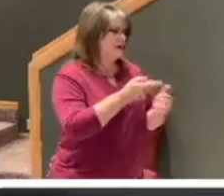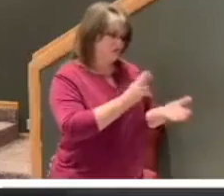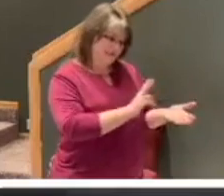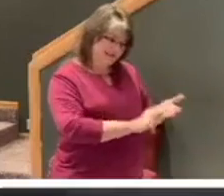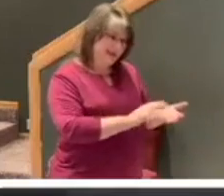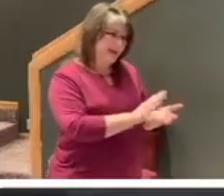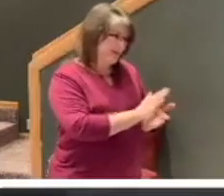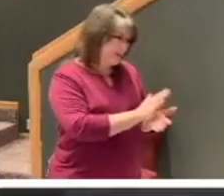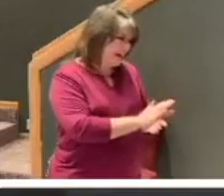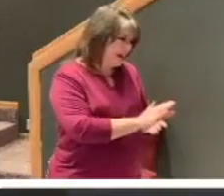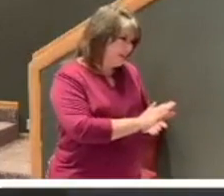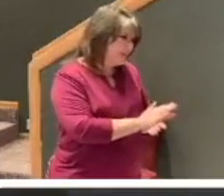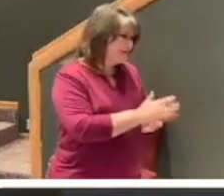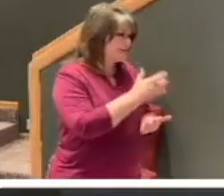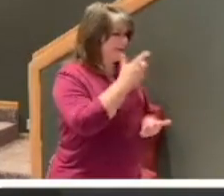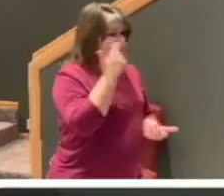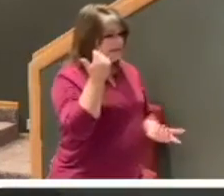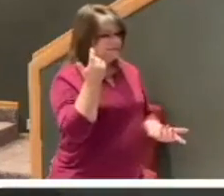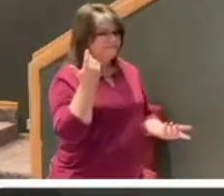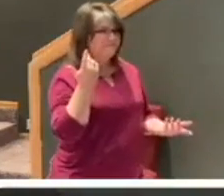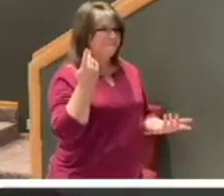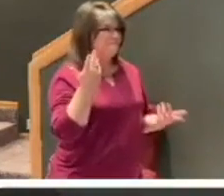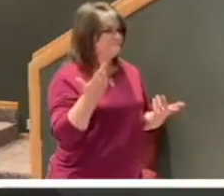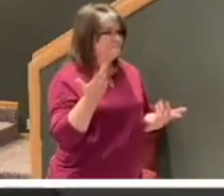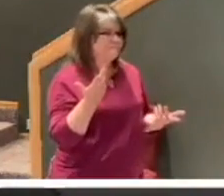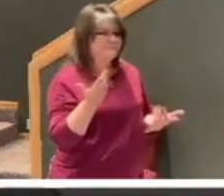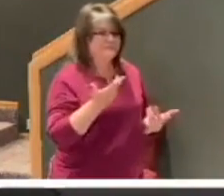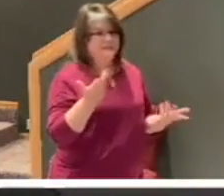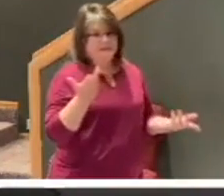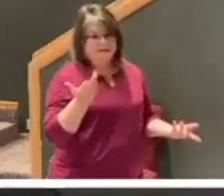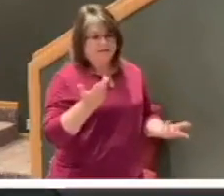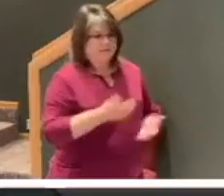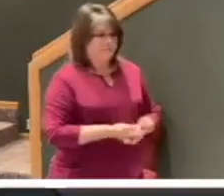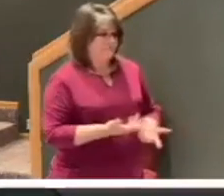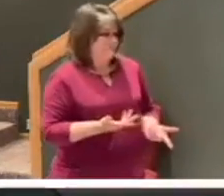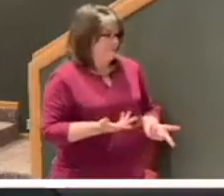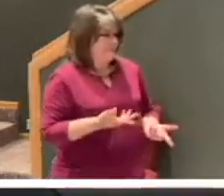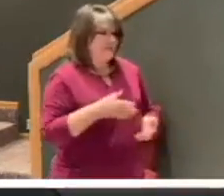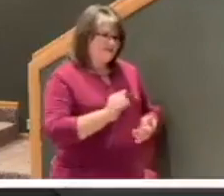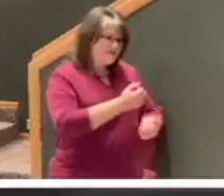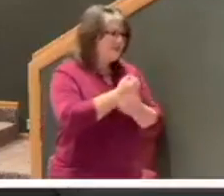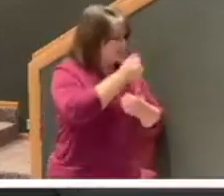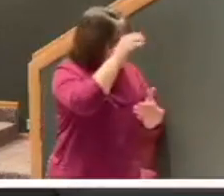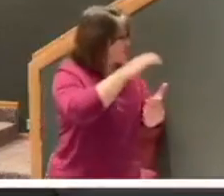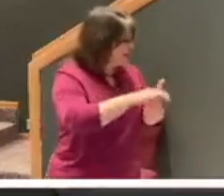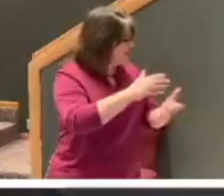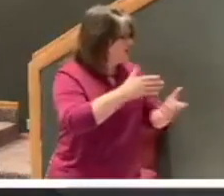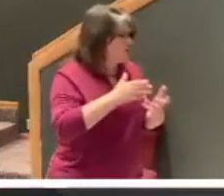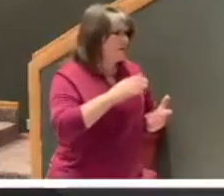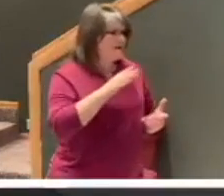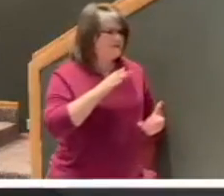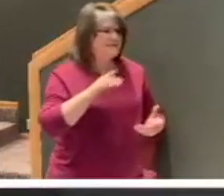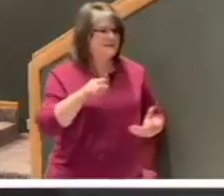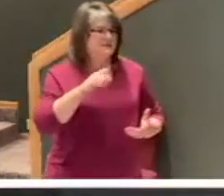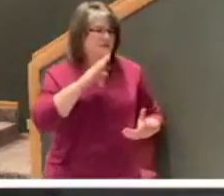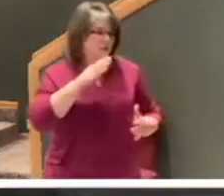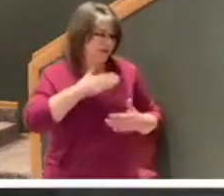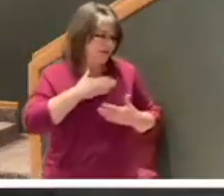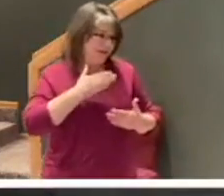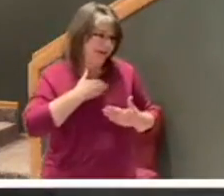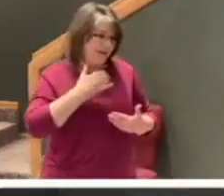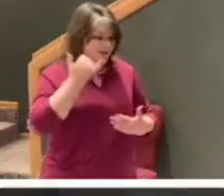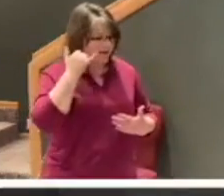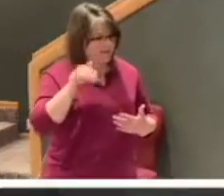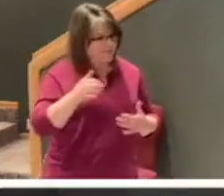signed the papers because she wanted it. Was she still loves him and wants him to be happy if this makes